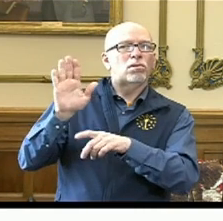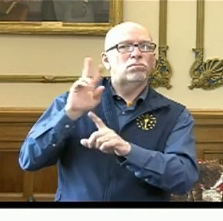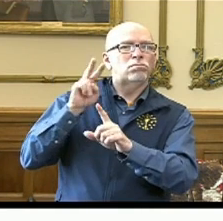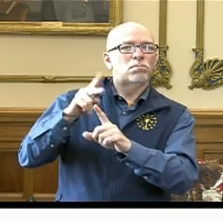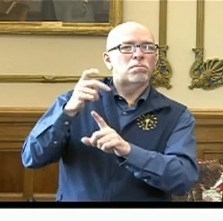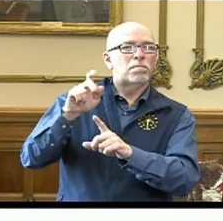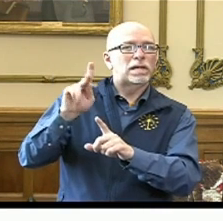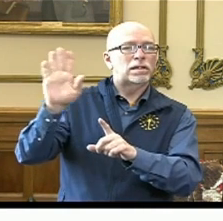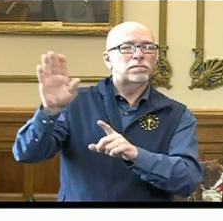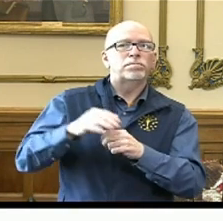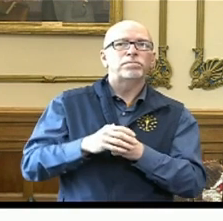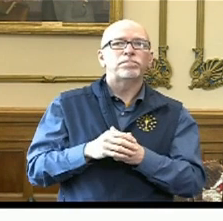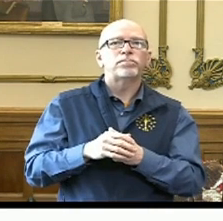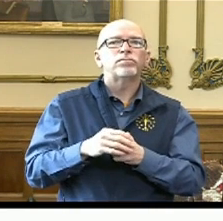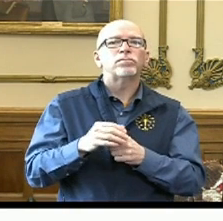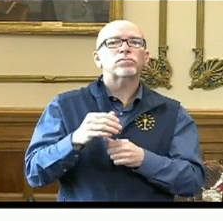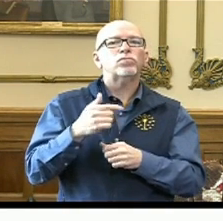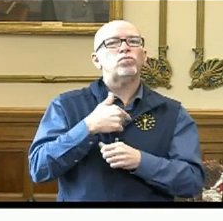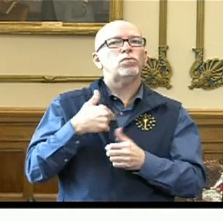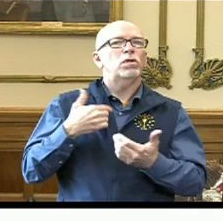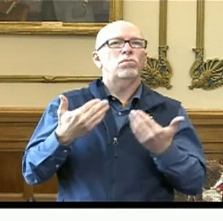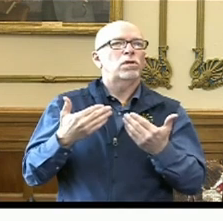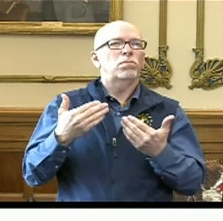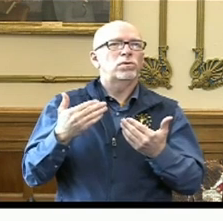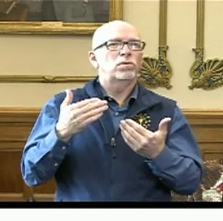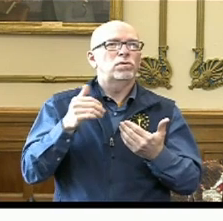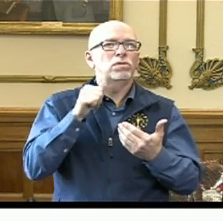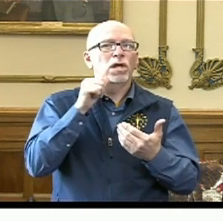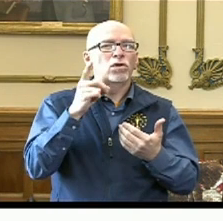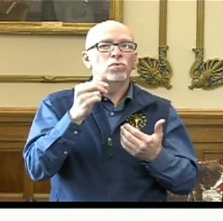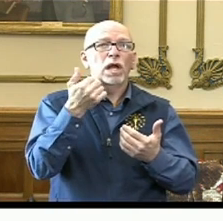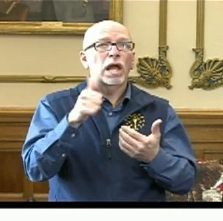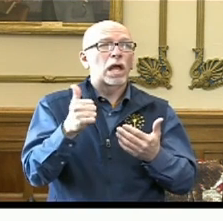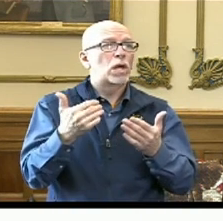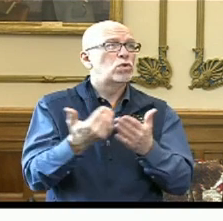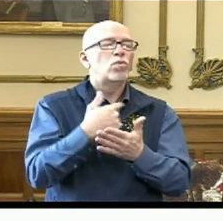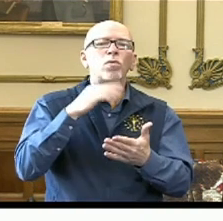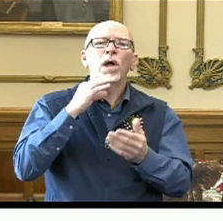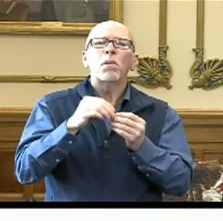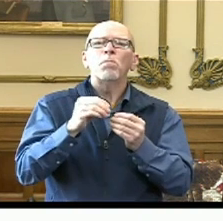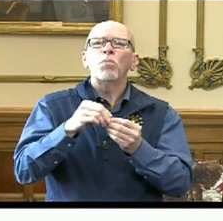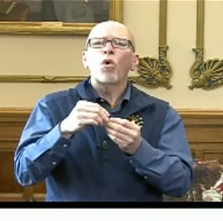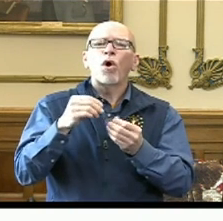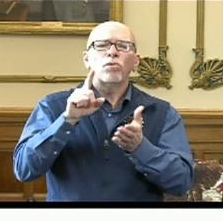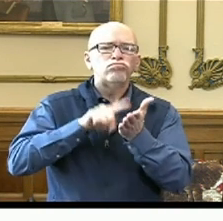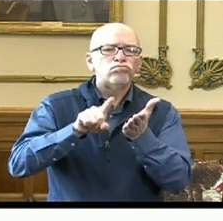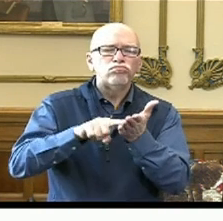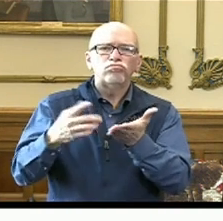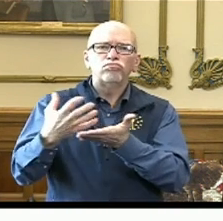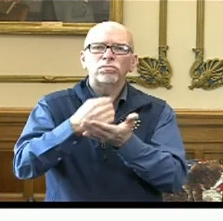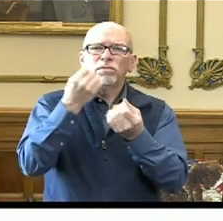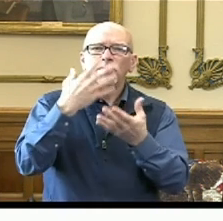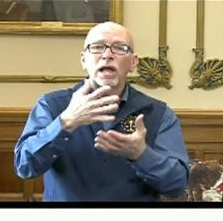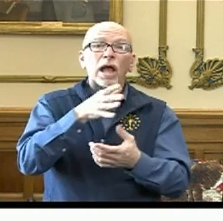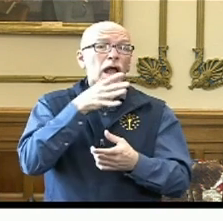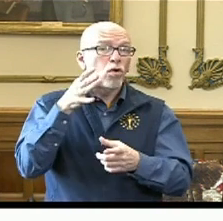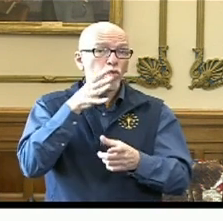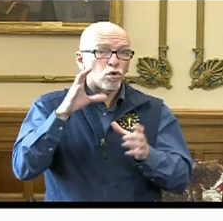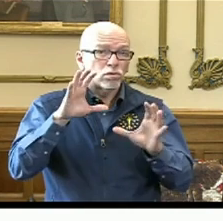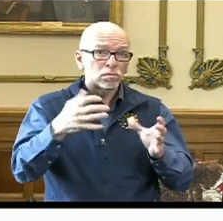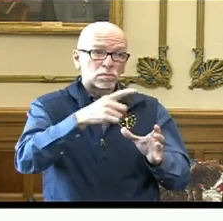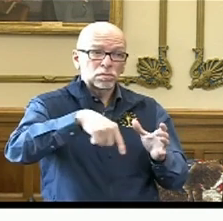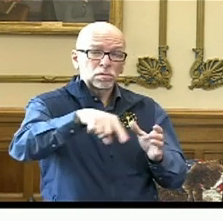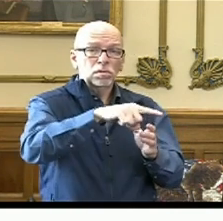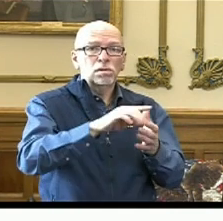there, we probably won't do anything else, but we'll be gathering information. The agriculture sector is